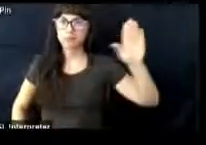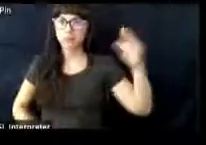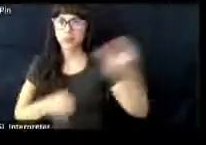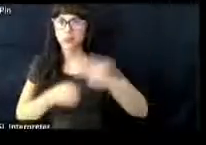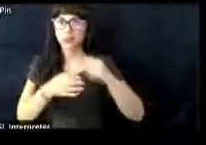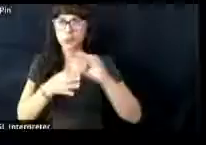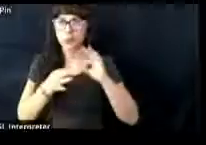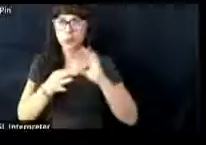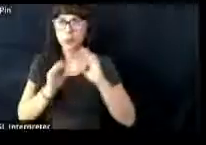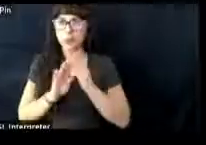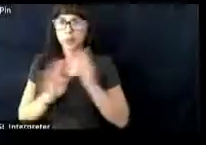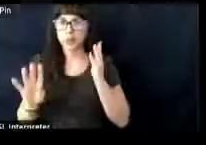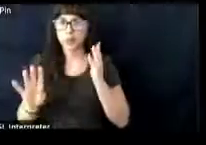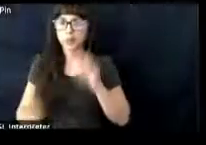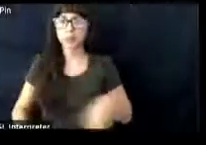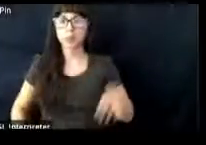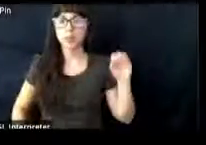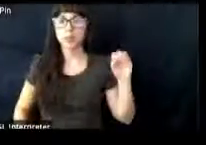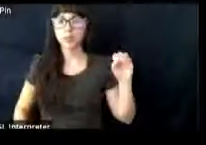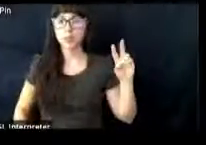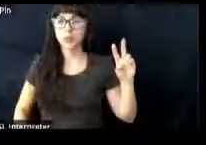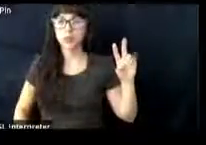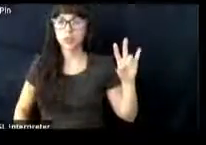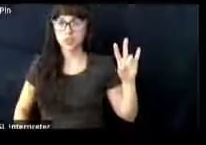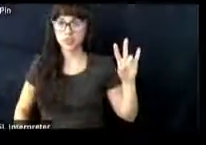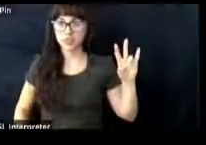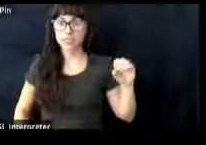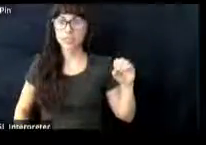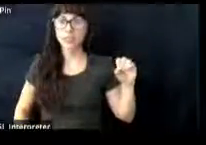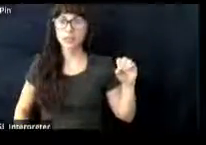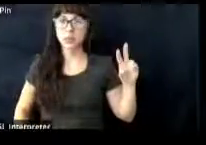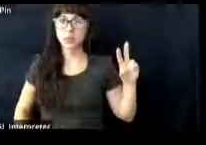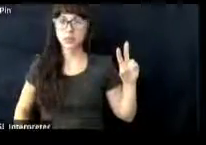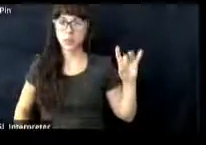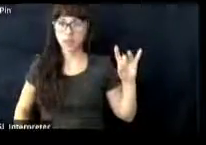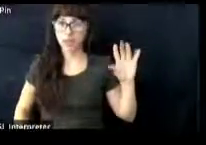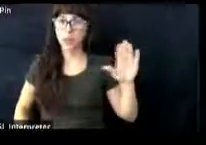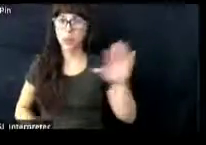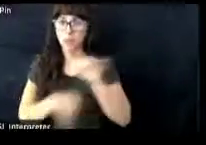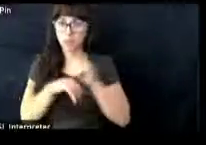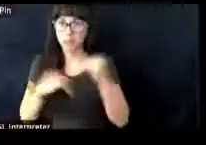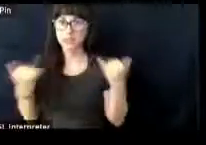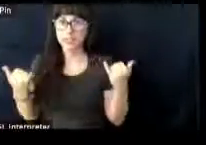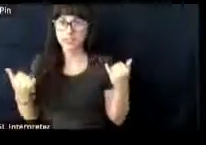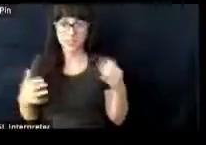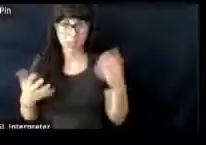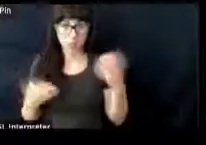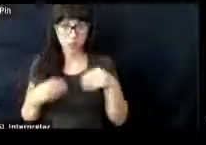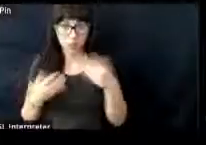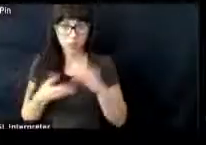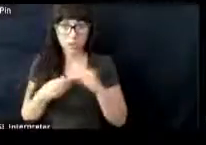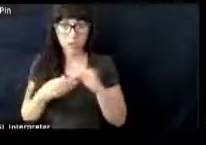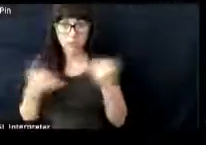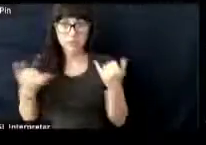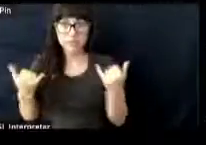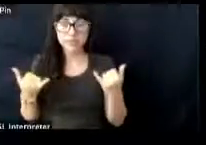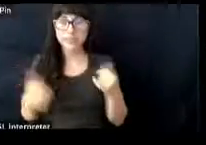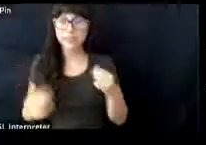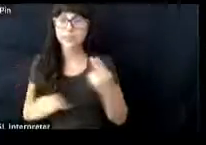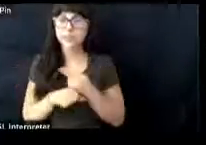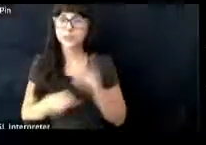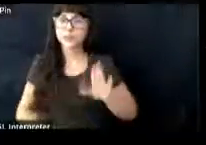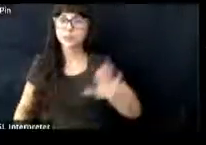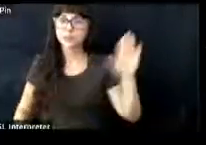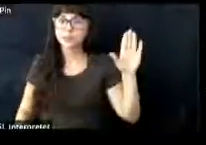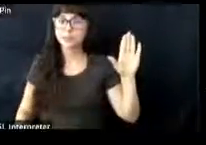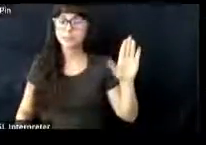for 027 and 028, as you have appointments during this time. If you wish to give comment at this time, please use the raise your hand button. At this time,